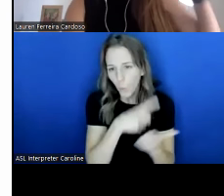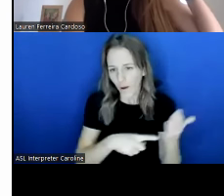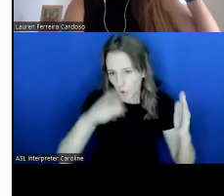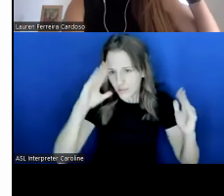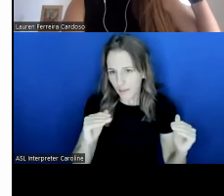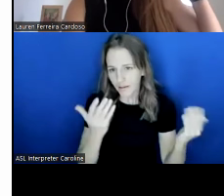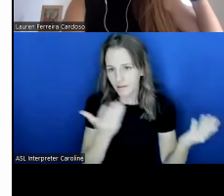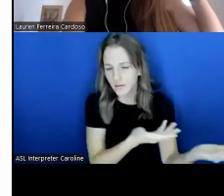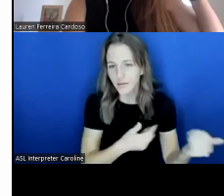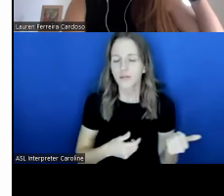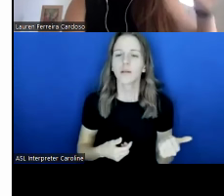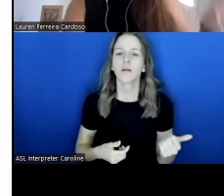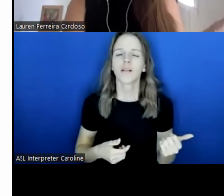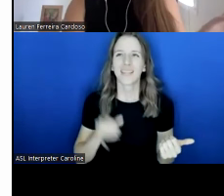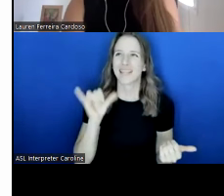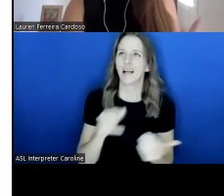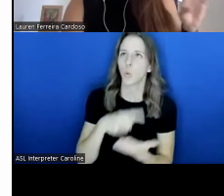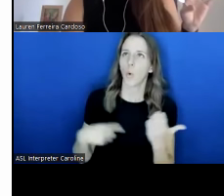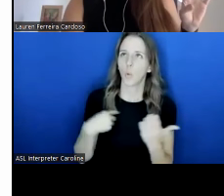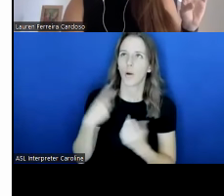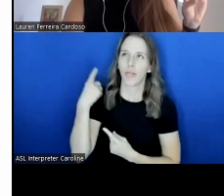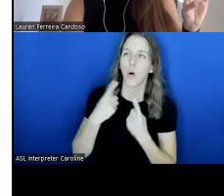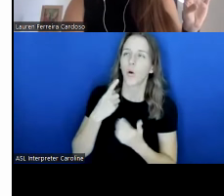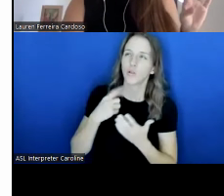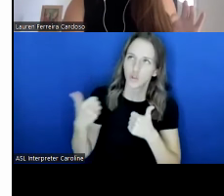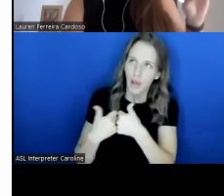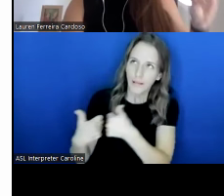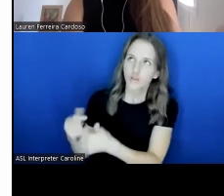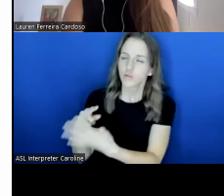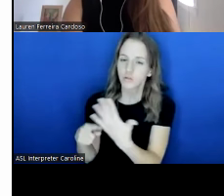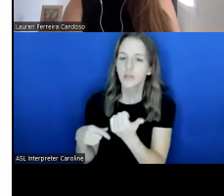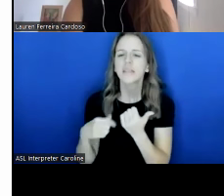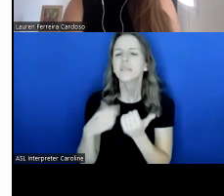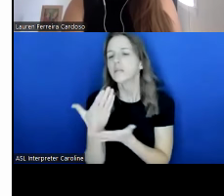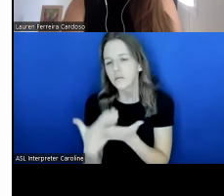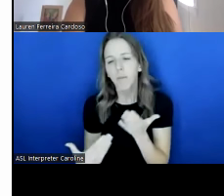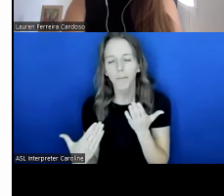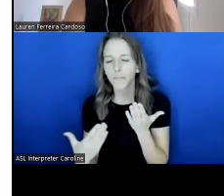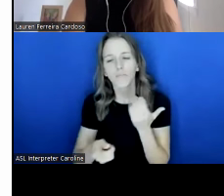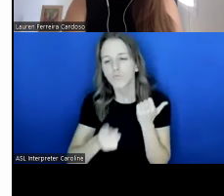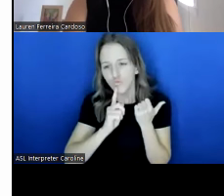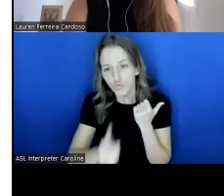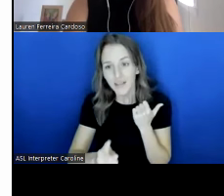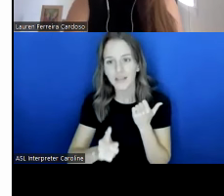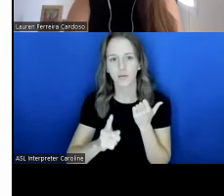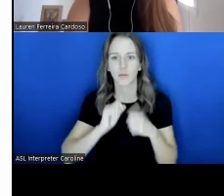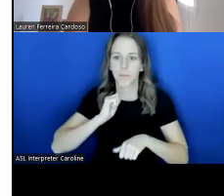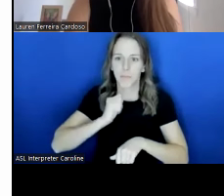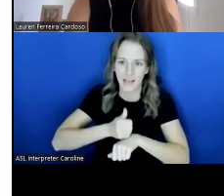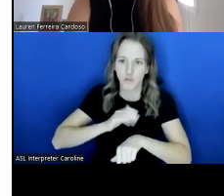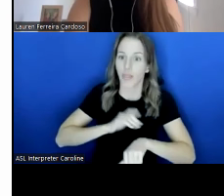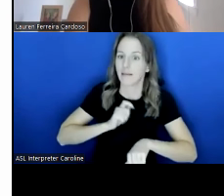in terms of what was really challenging, some of which is really situated in the time that we were doing it, some of